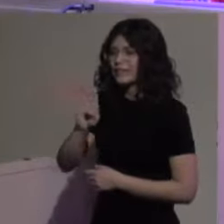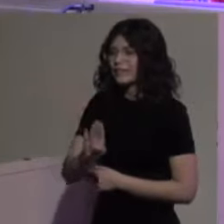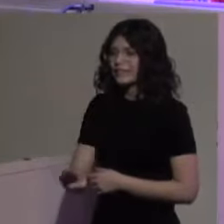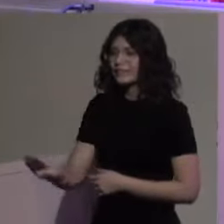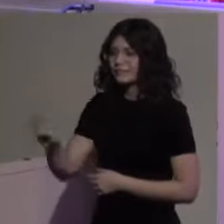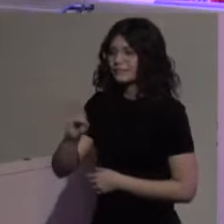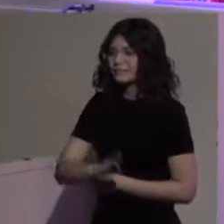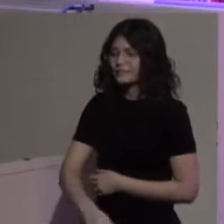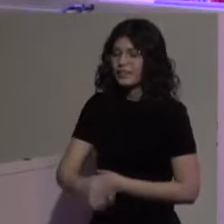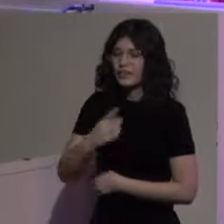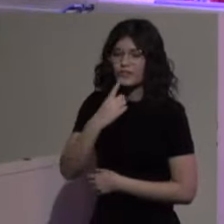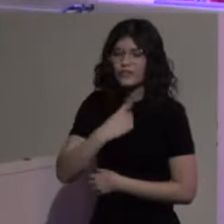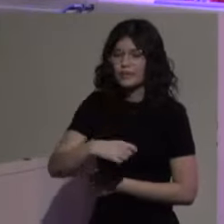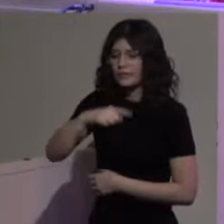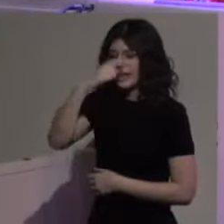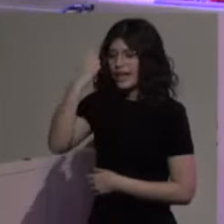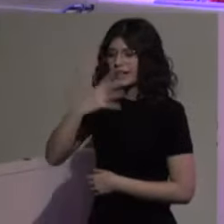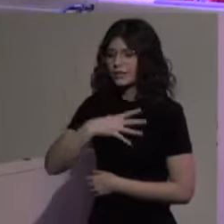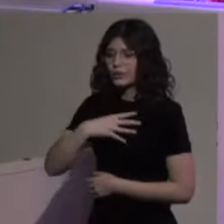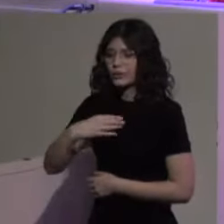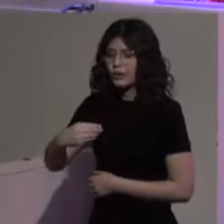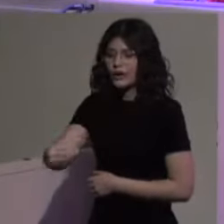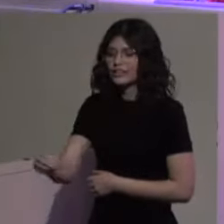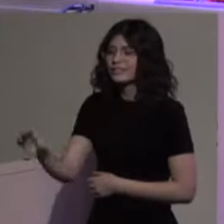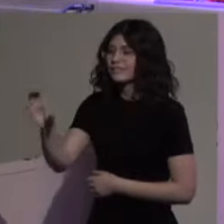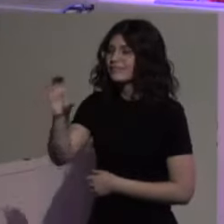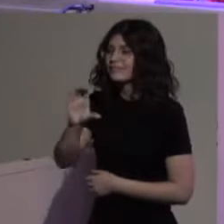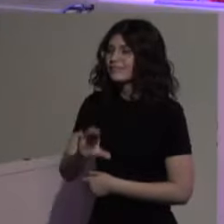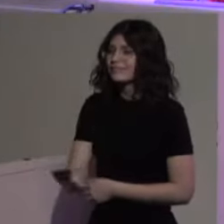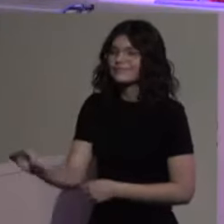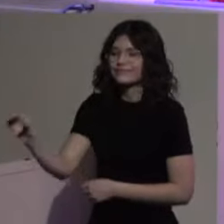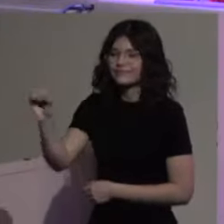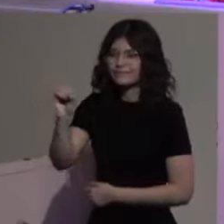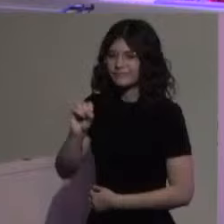CSDB, red, black, and white.